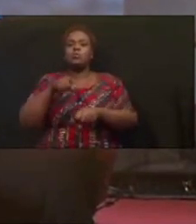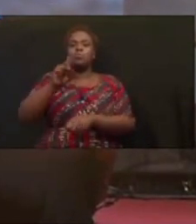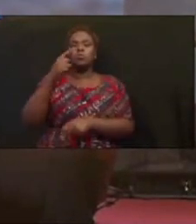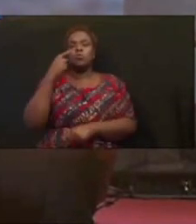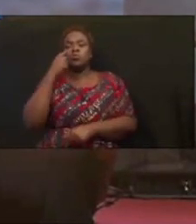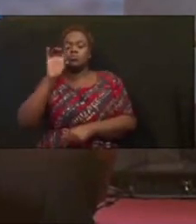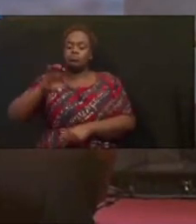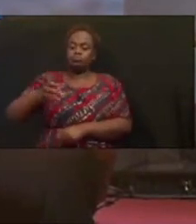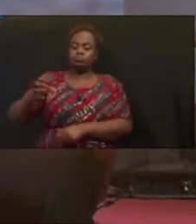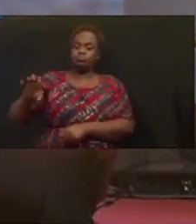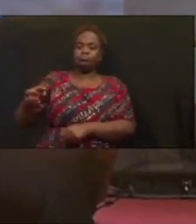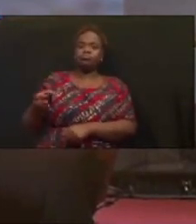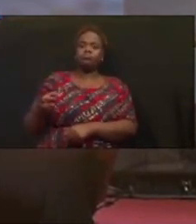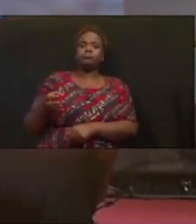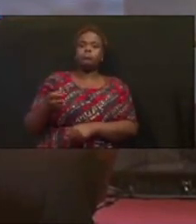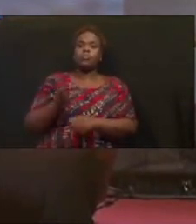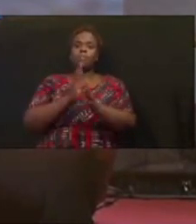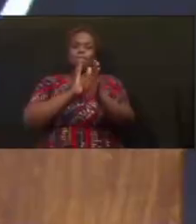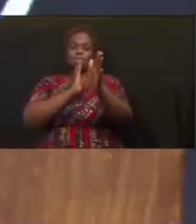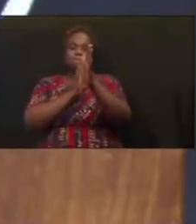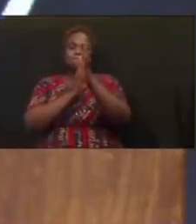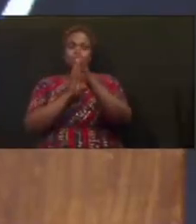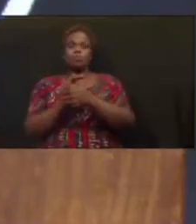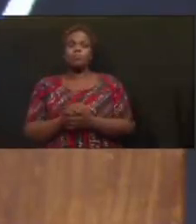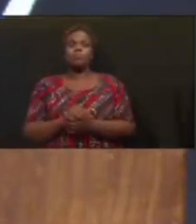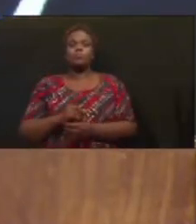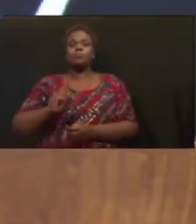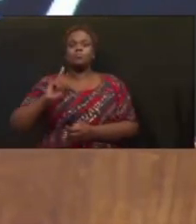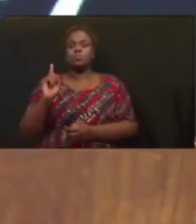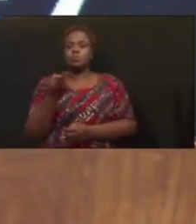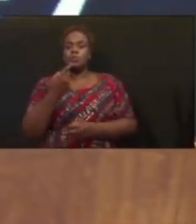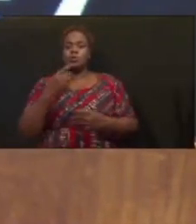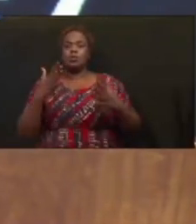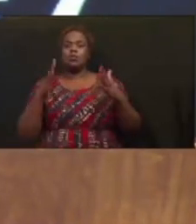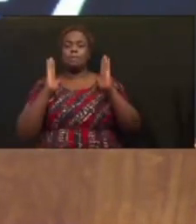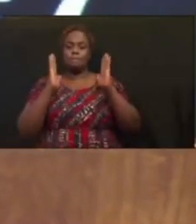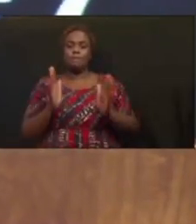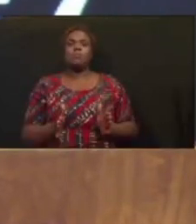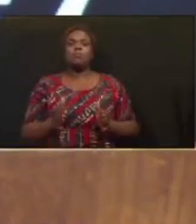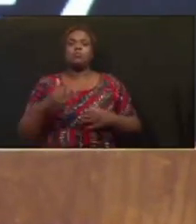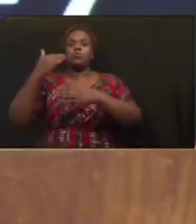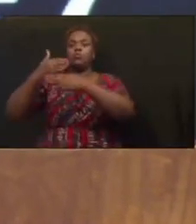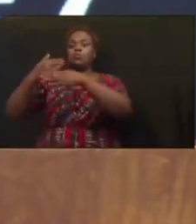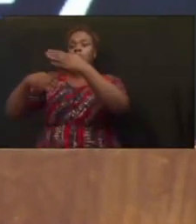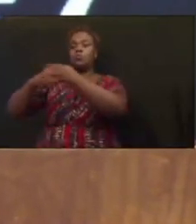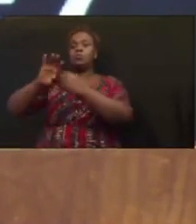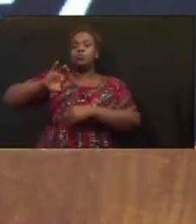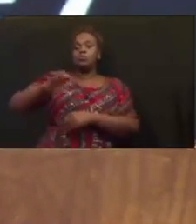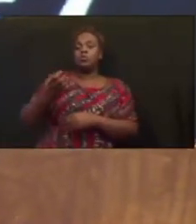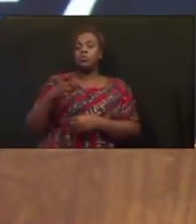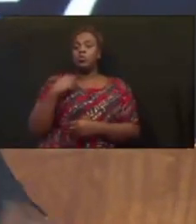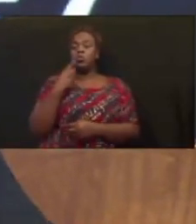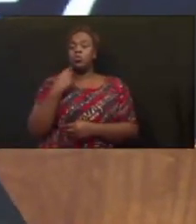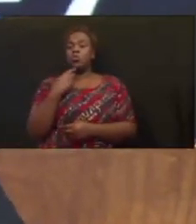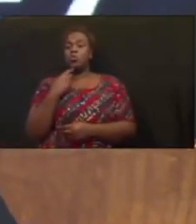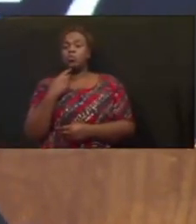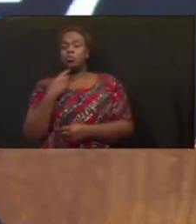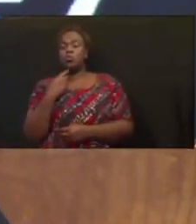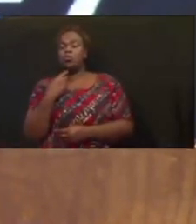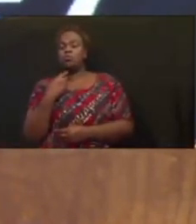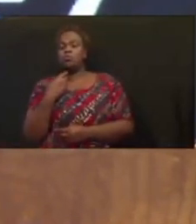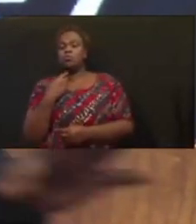nations that were built, they were heathenistic people. The first person to build a city in the Bible was Cain. Read your